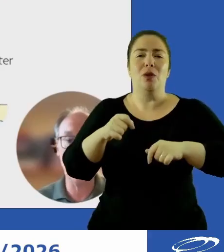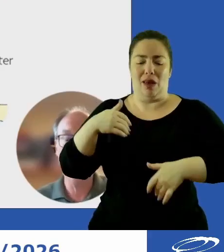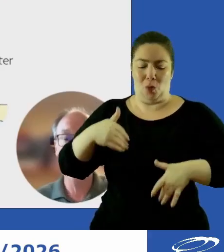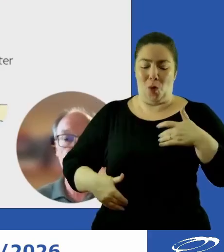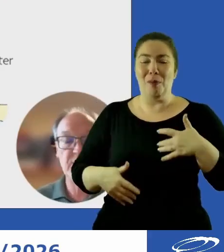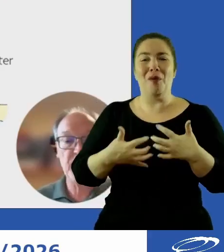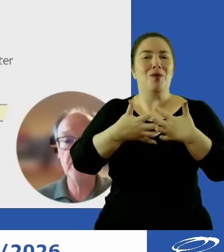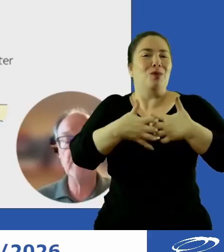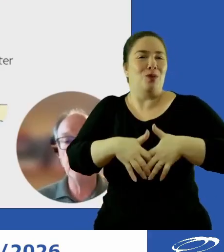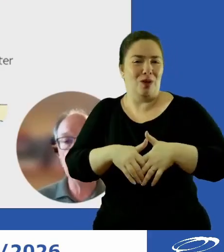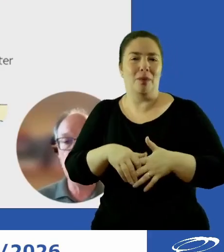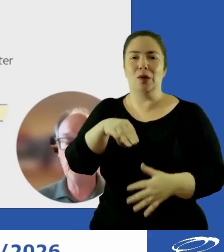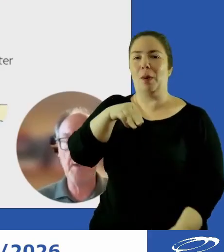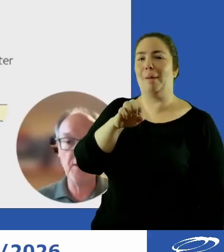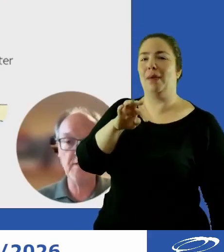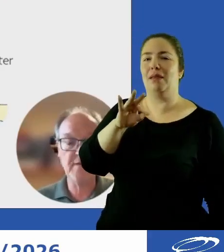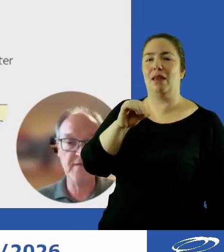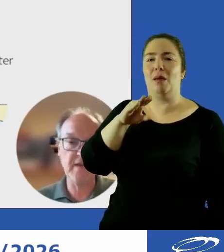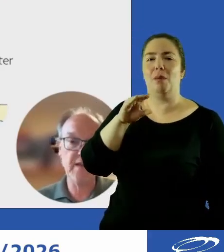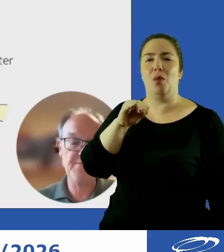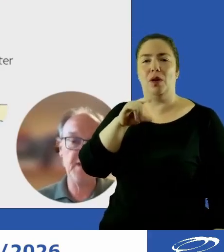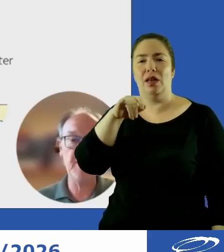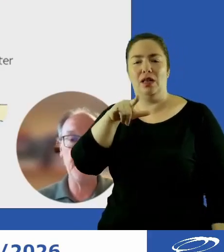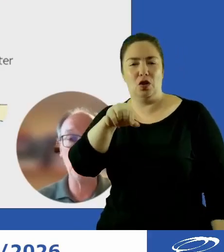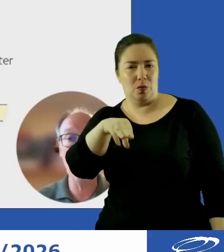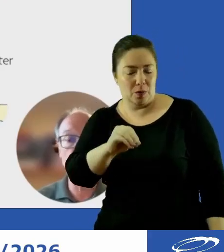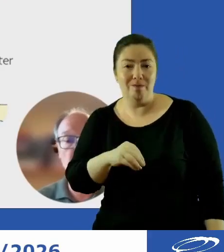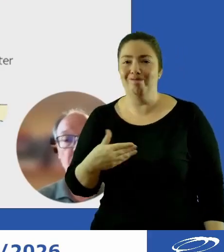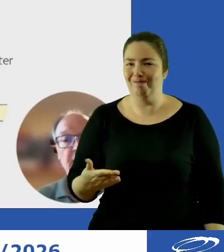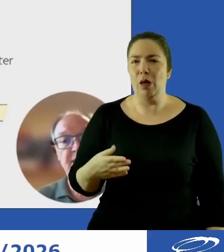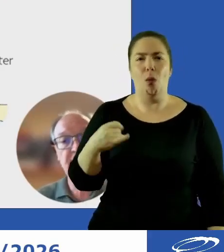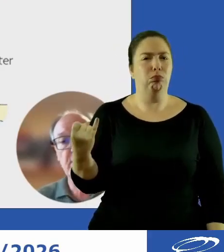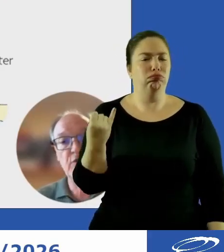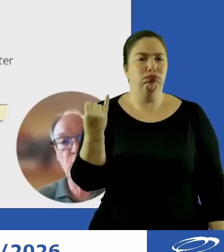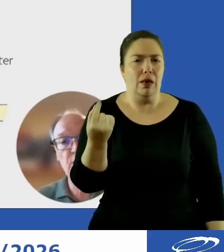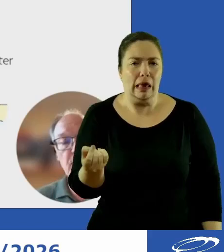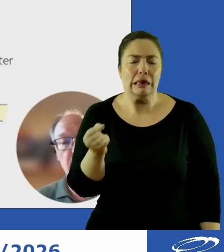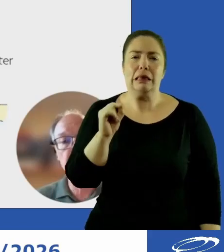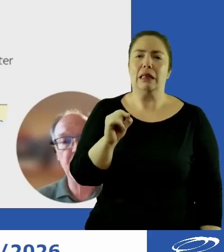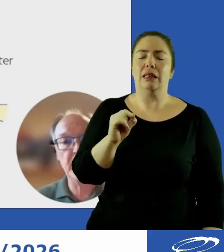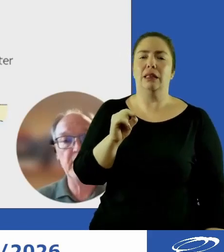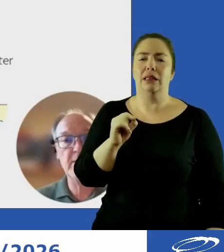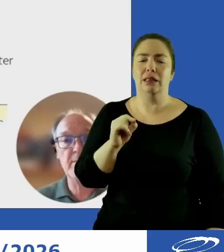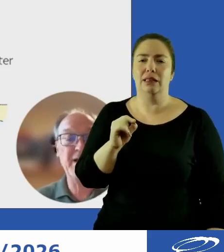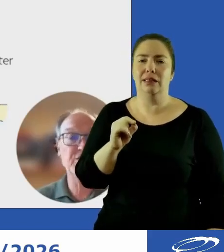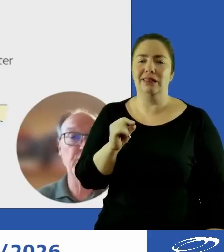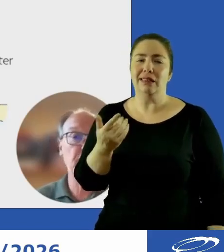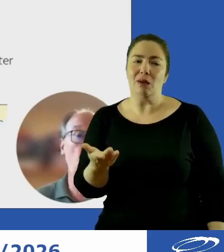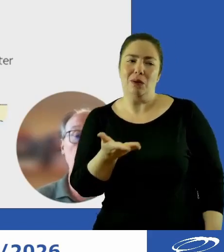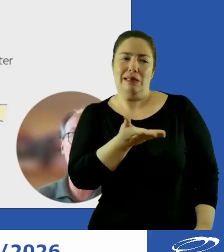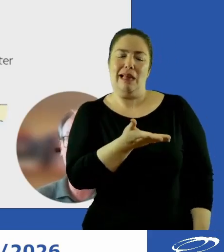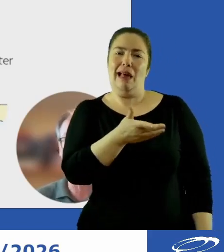the response to the antibiotics is significantly much lower than those